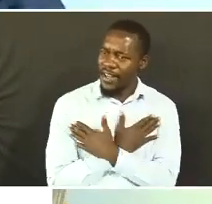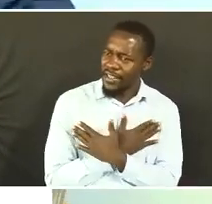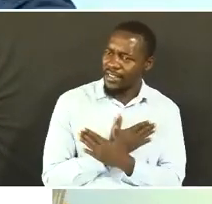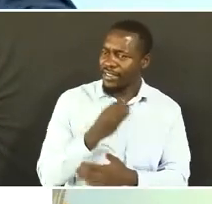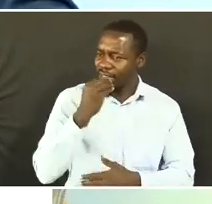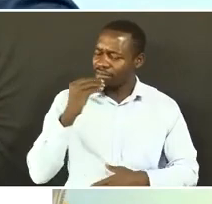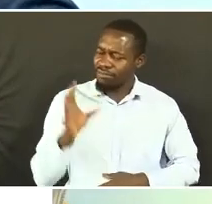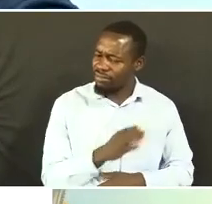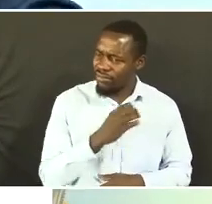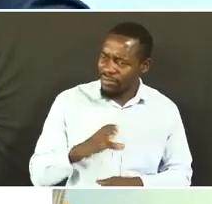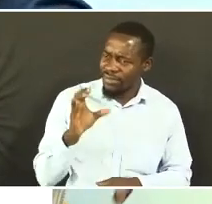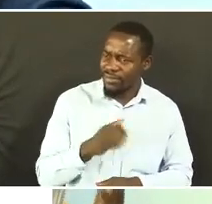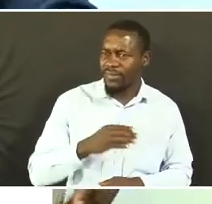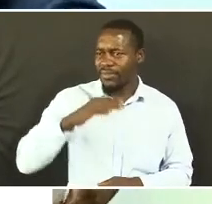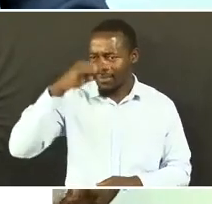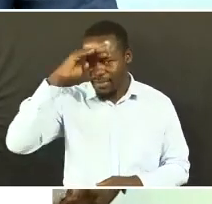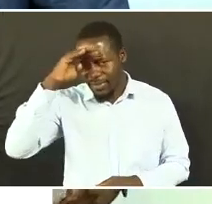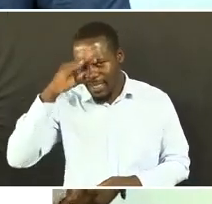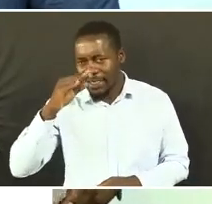Friends,